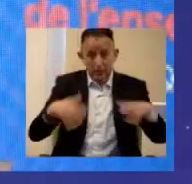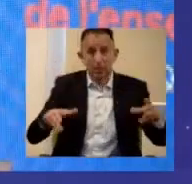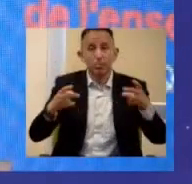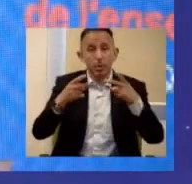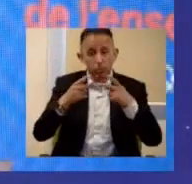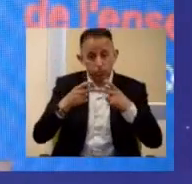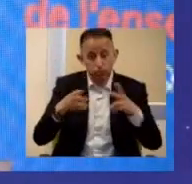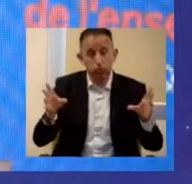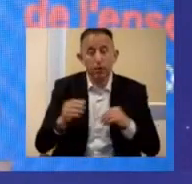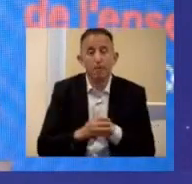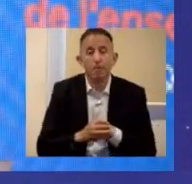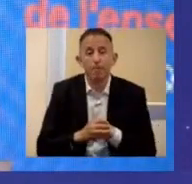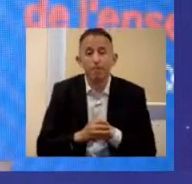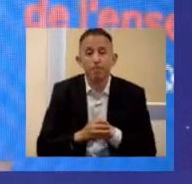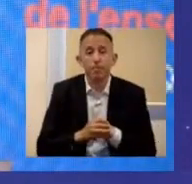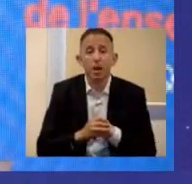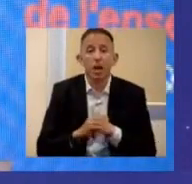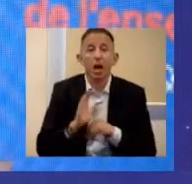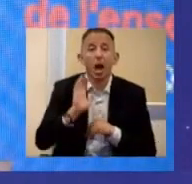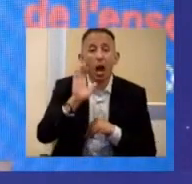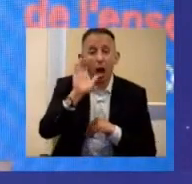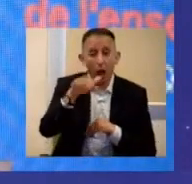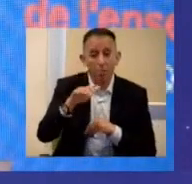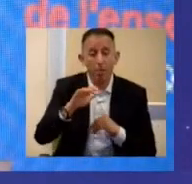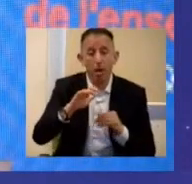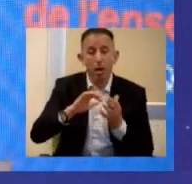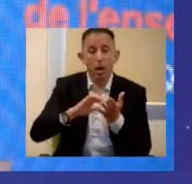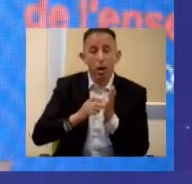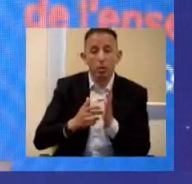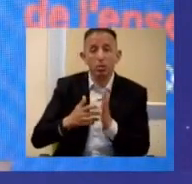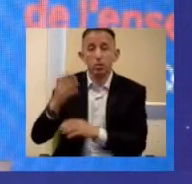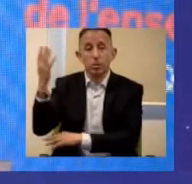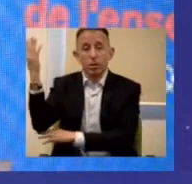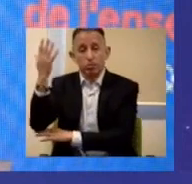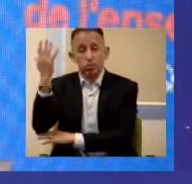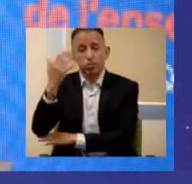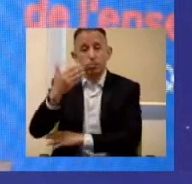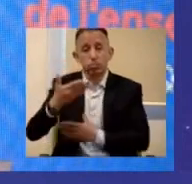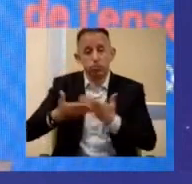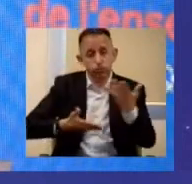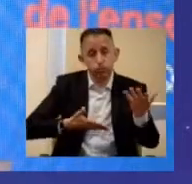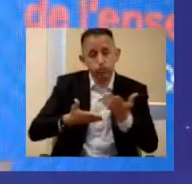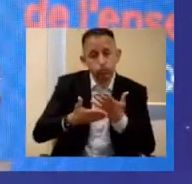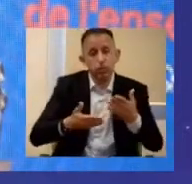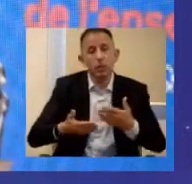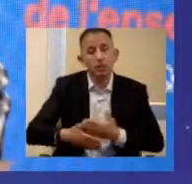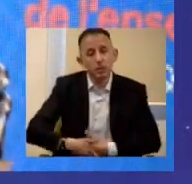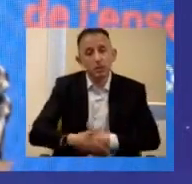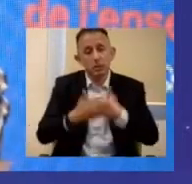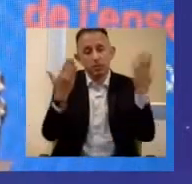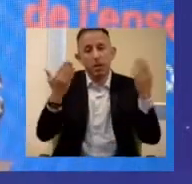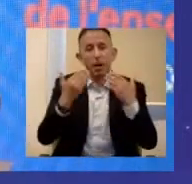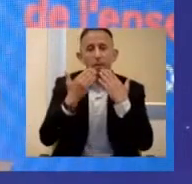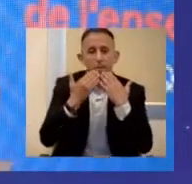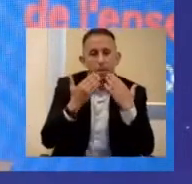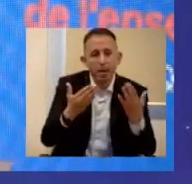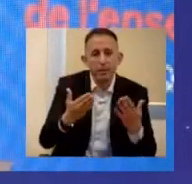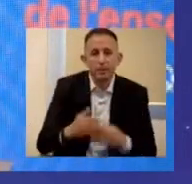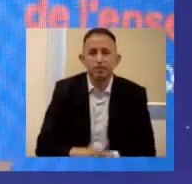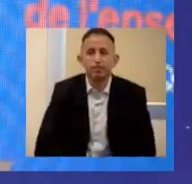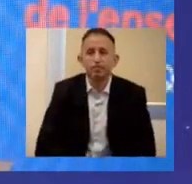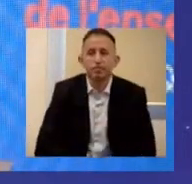the introductory notes. I will invite the other participants to intervene and say